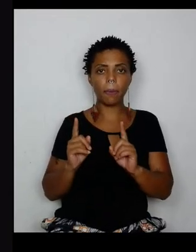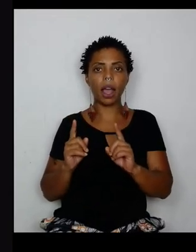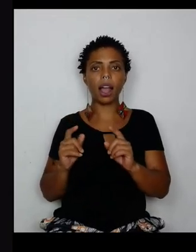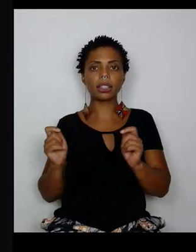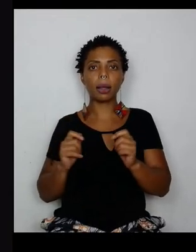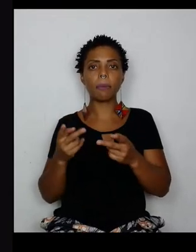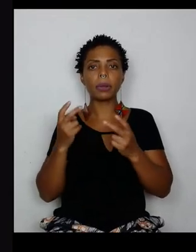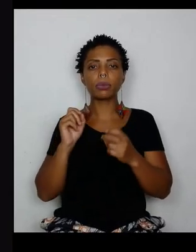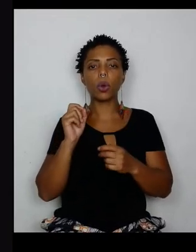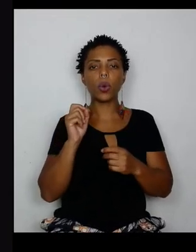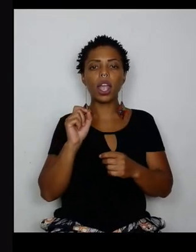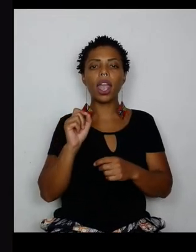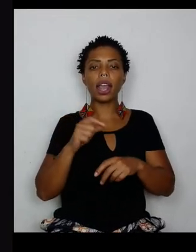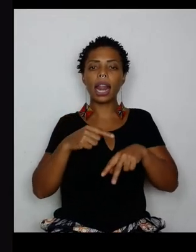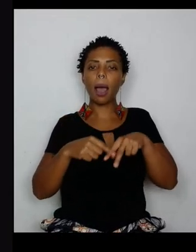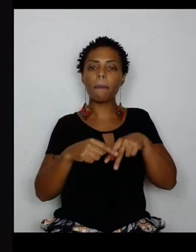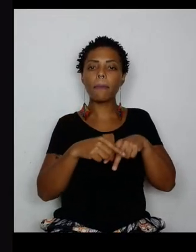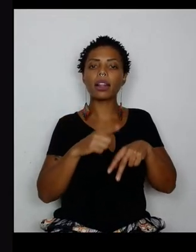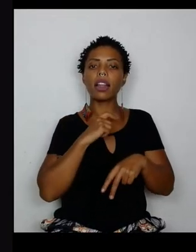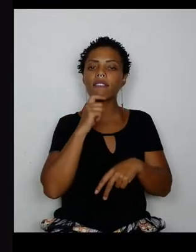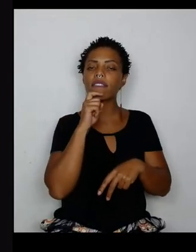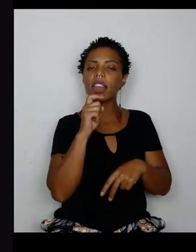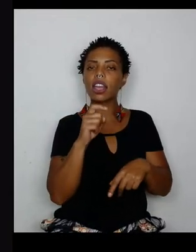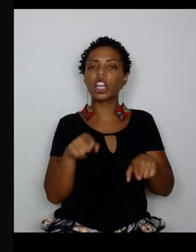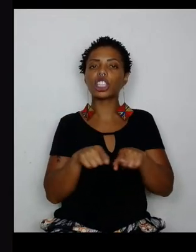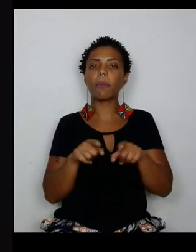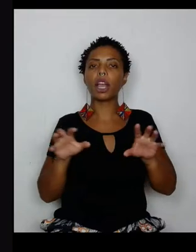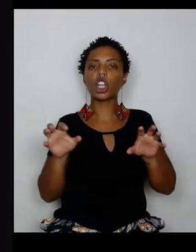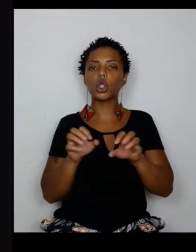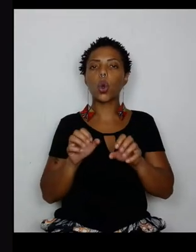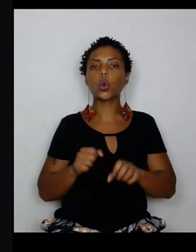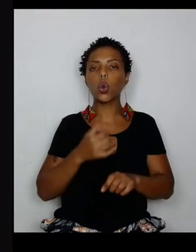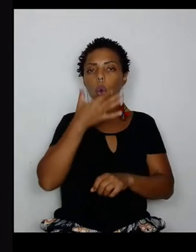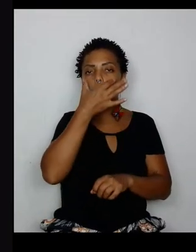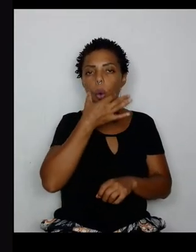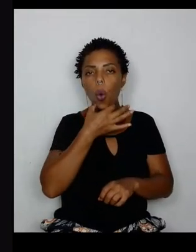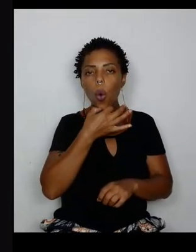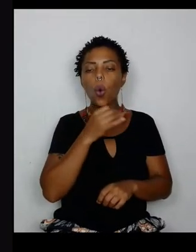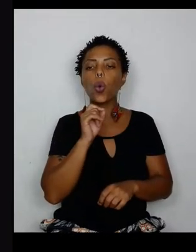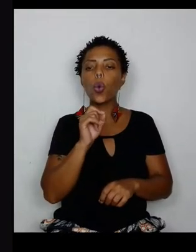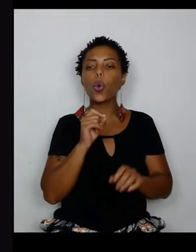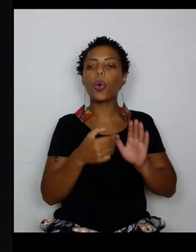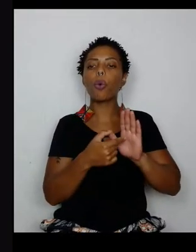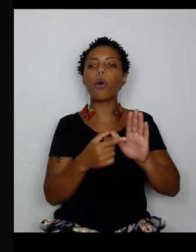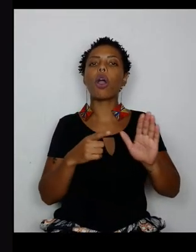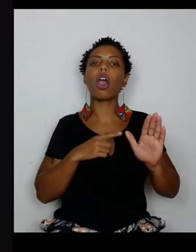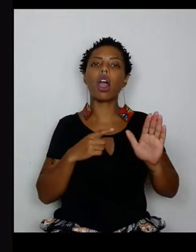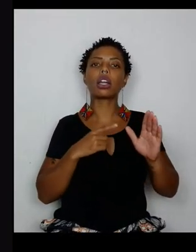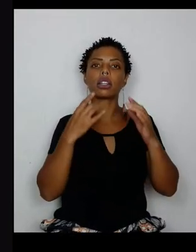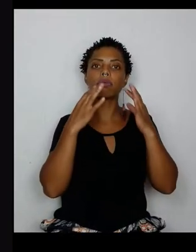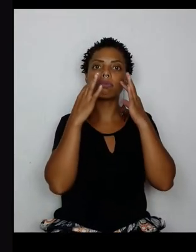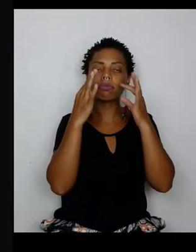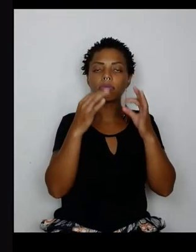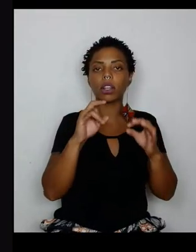pigments of her face suggests his attention to her corporeal specificity